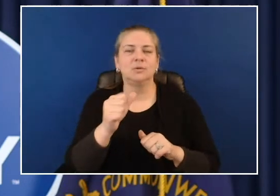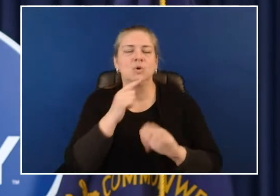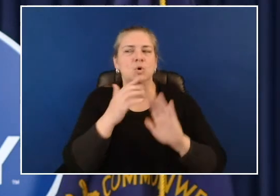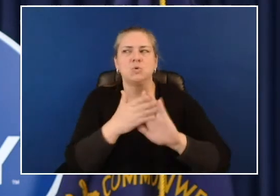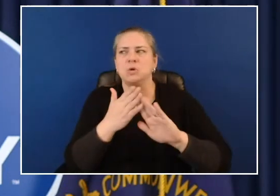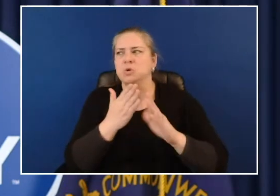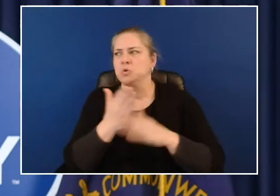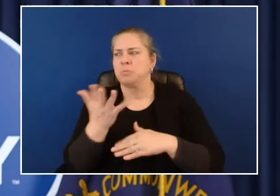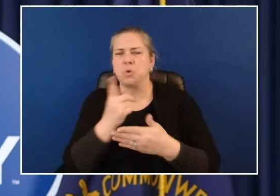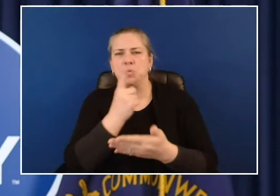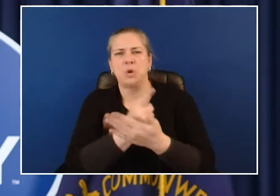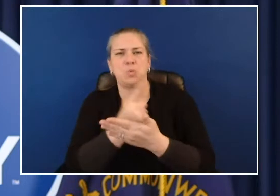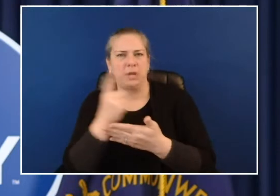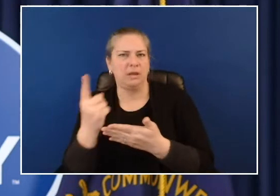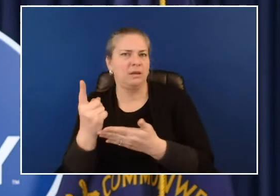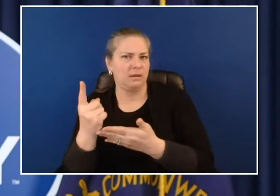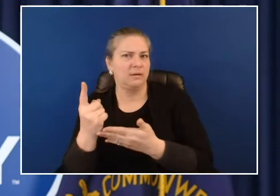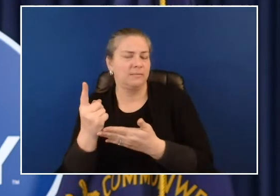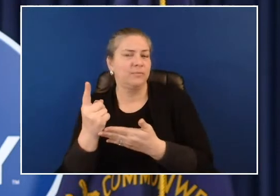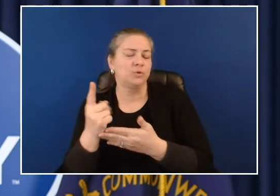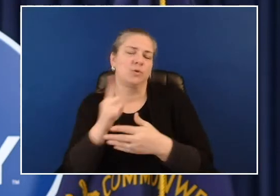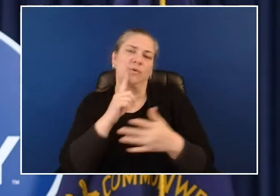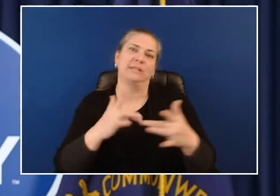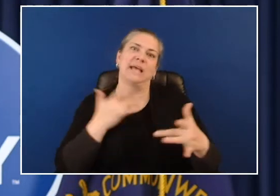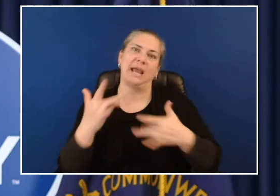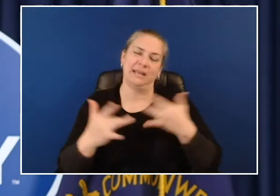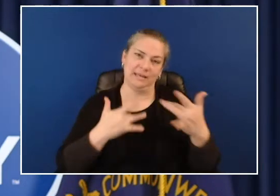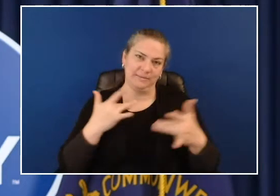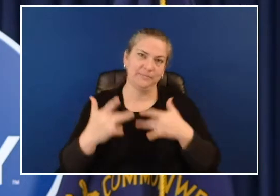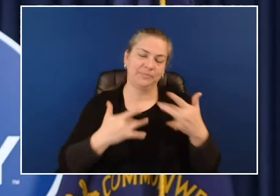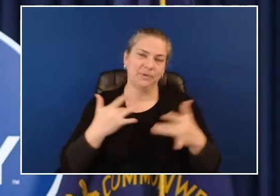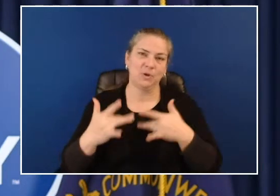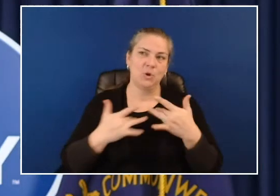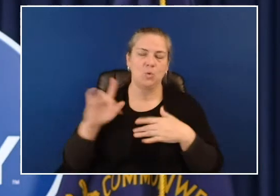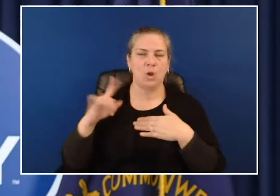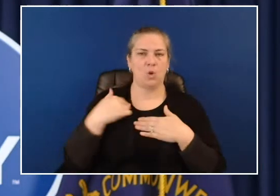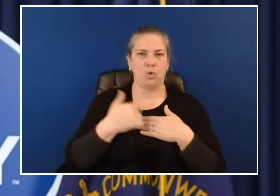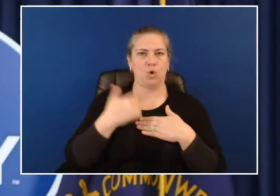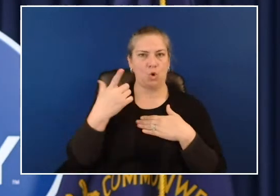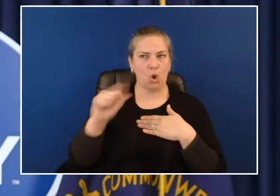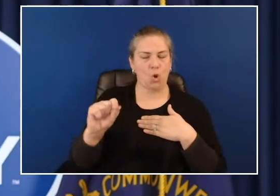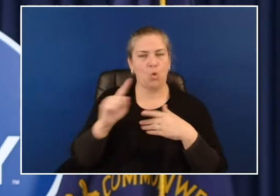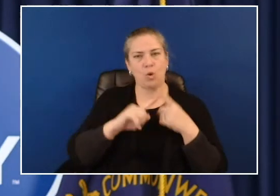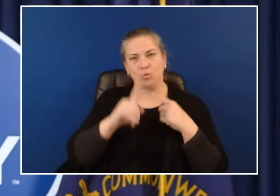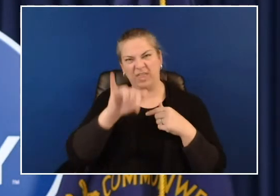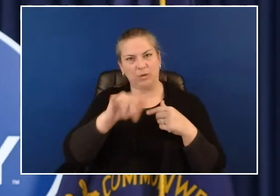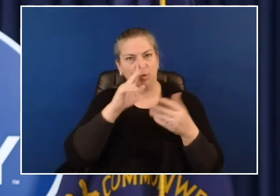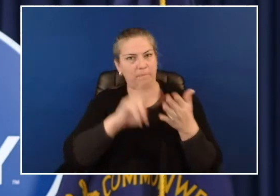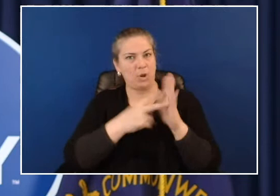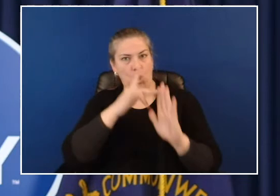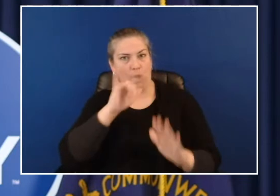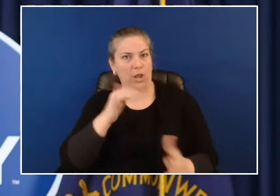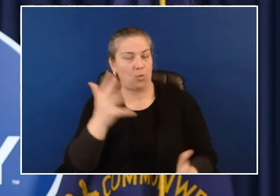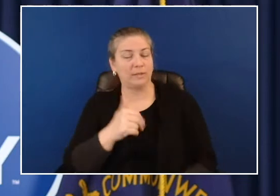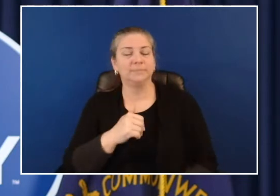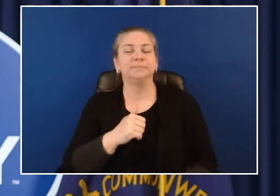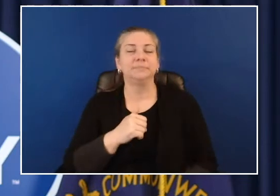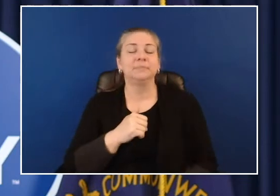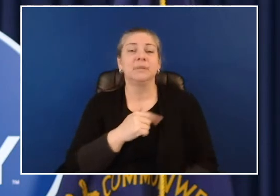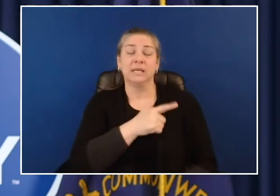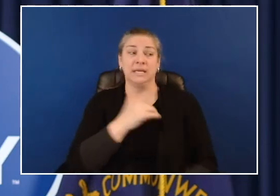week. So, very excited about where we're going and what that could mean. Not as excited about